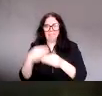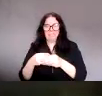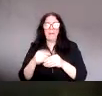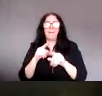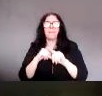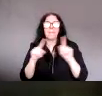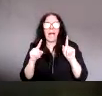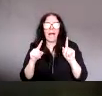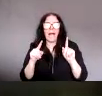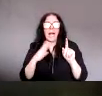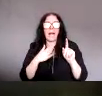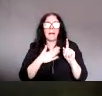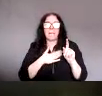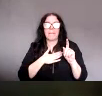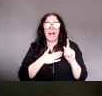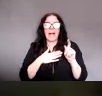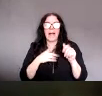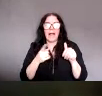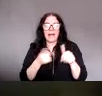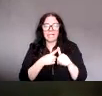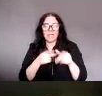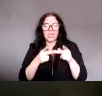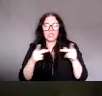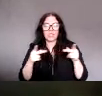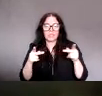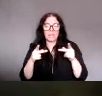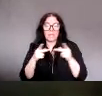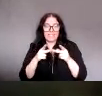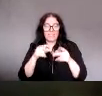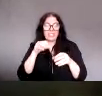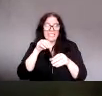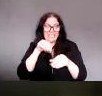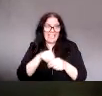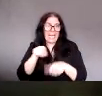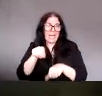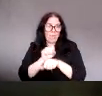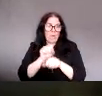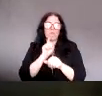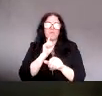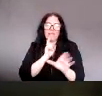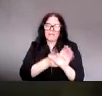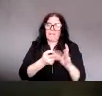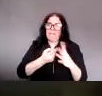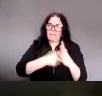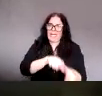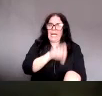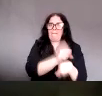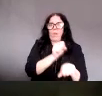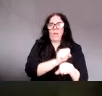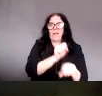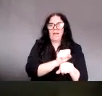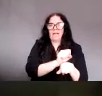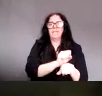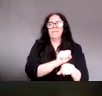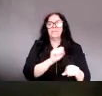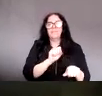of position in the Employment Ontario world has been employment. And it took me a long while to